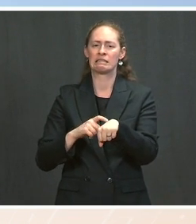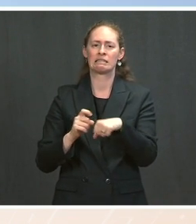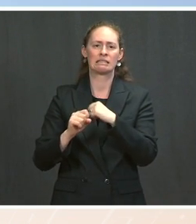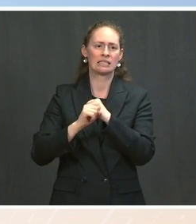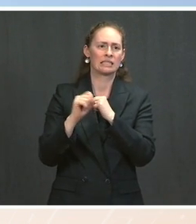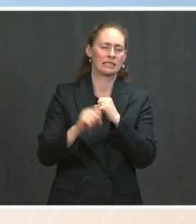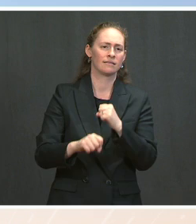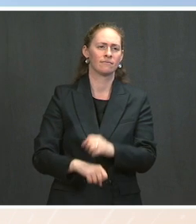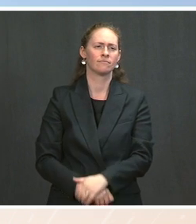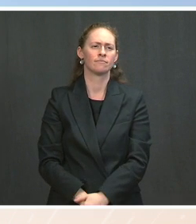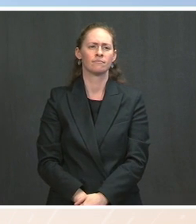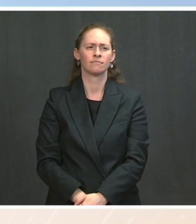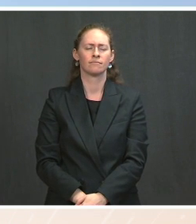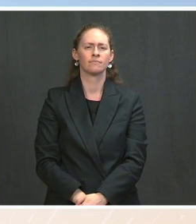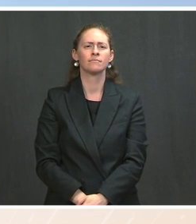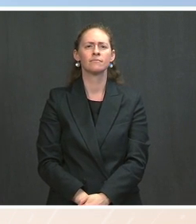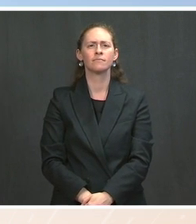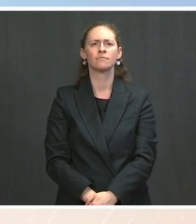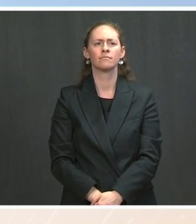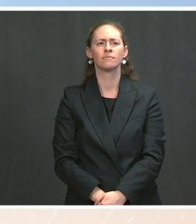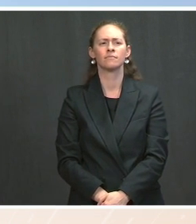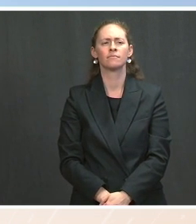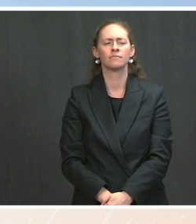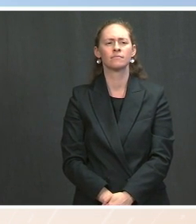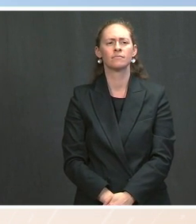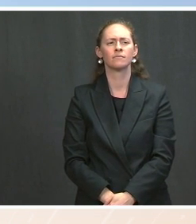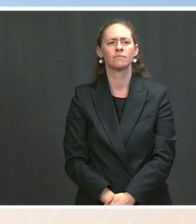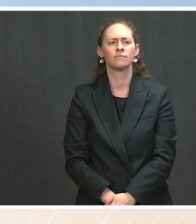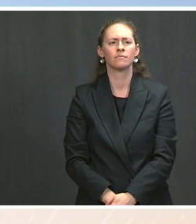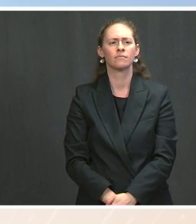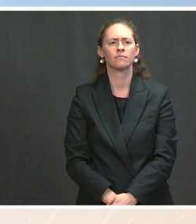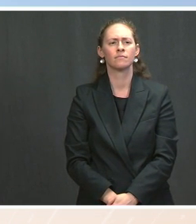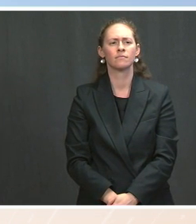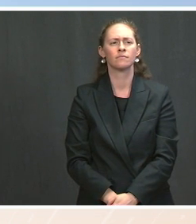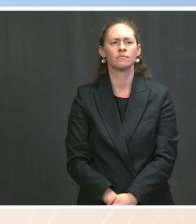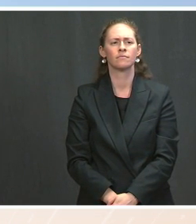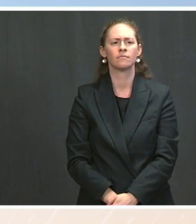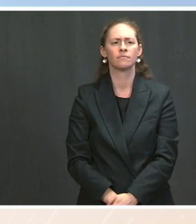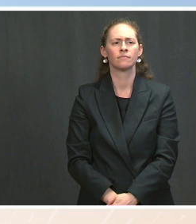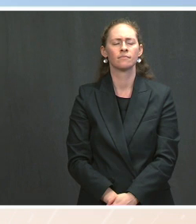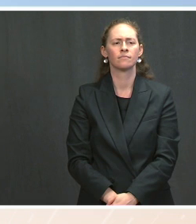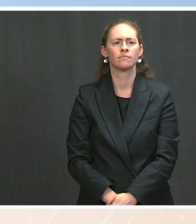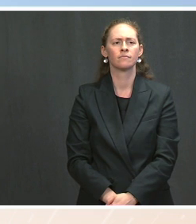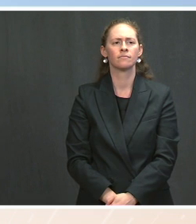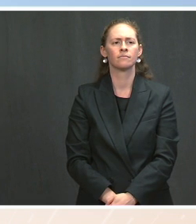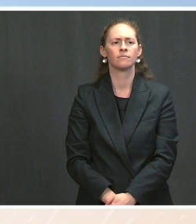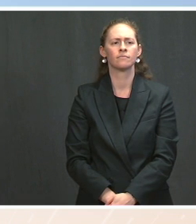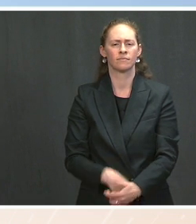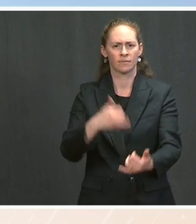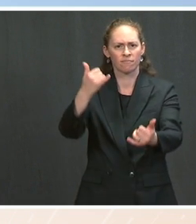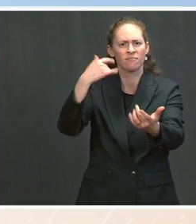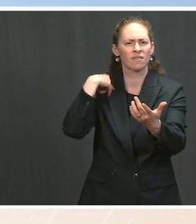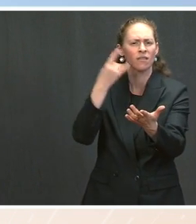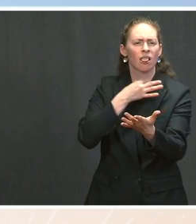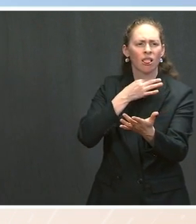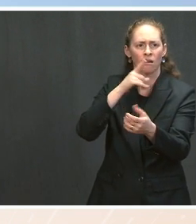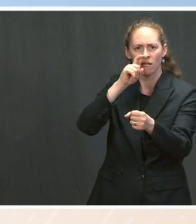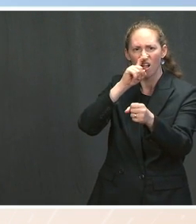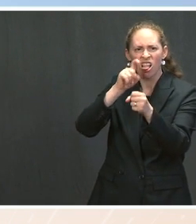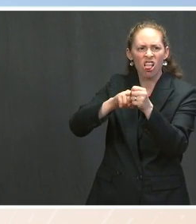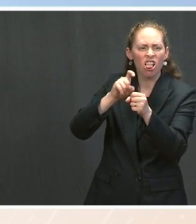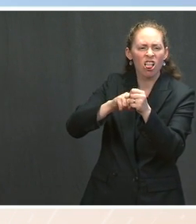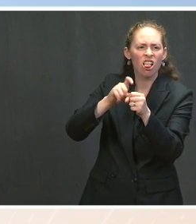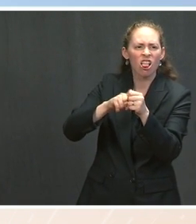when you said that when it comes to spying on journalists, this DOJ is going to follow the Holder model? Because Eric Holder was the attorney general